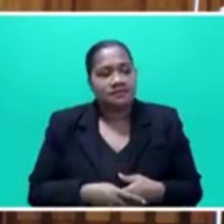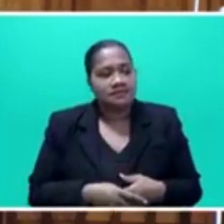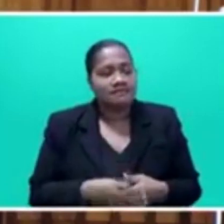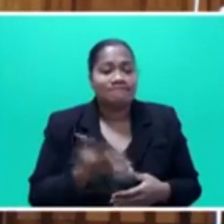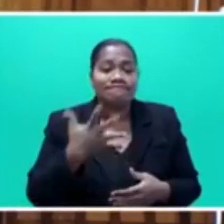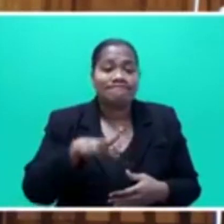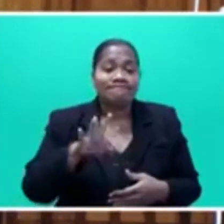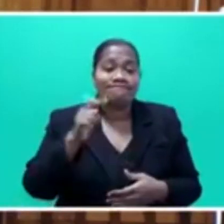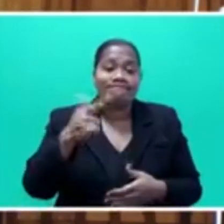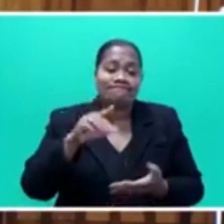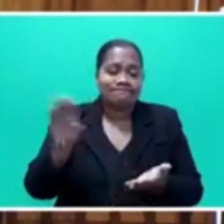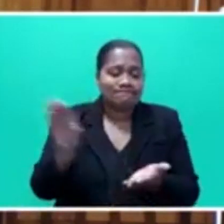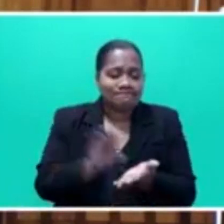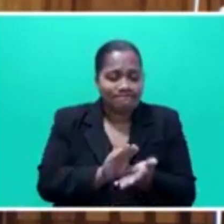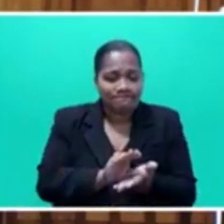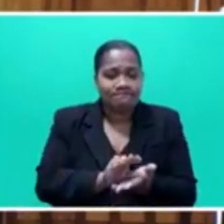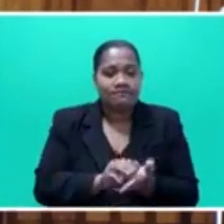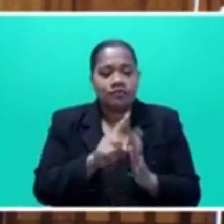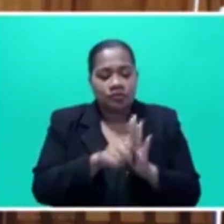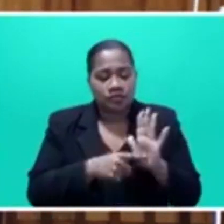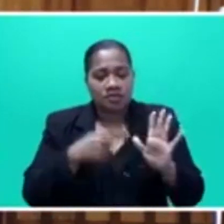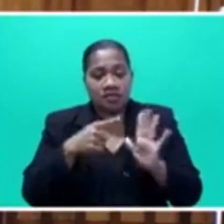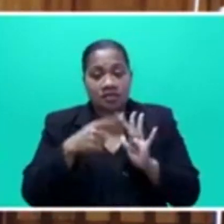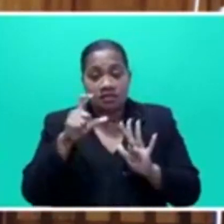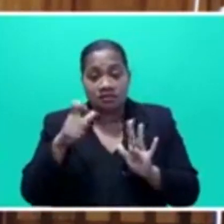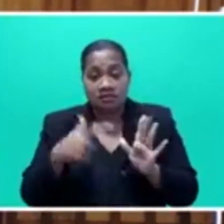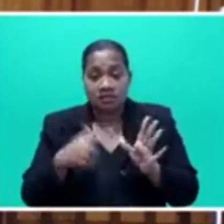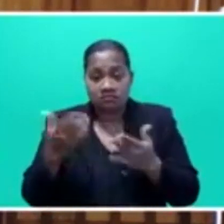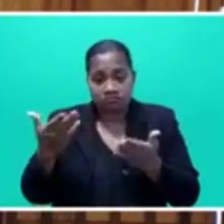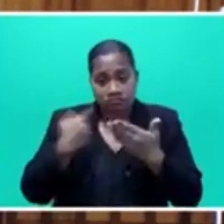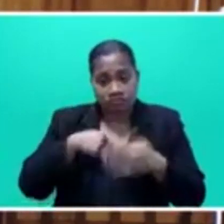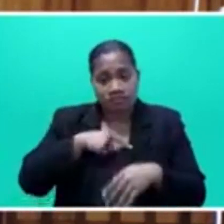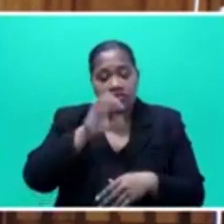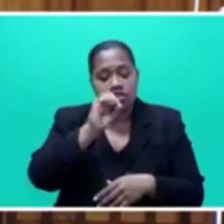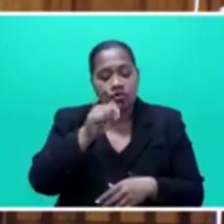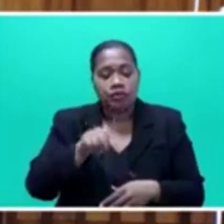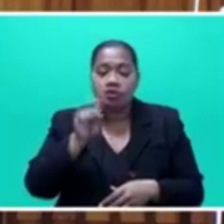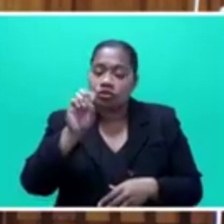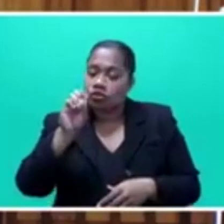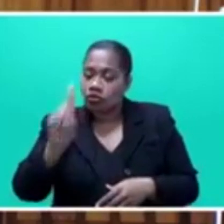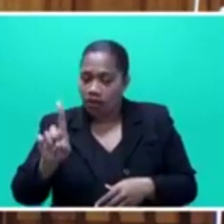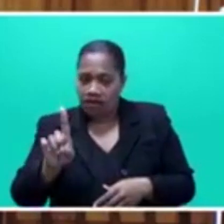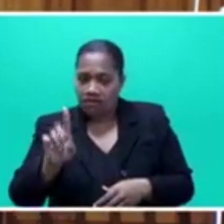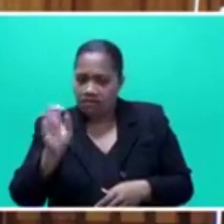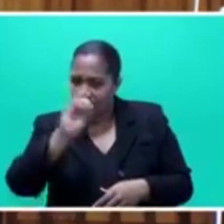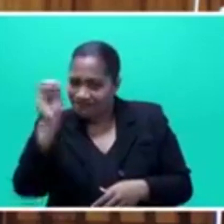grant. We have JICA lending to us at 0.01% interest rate.